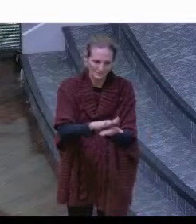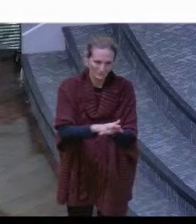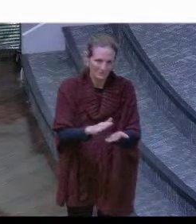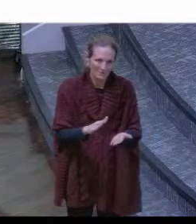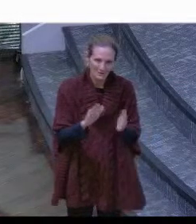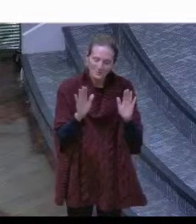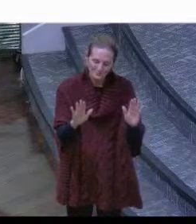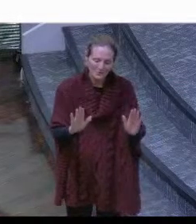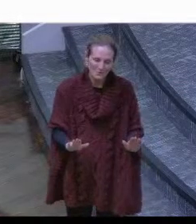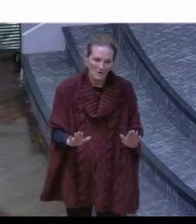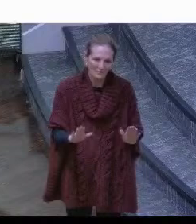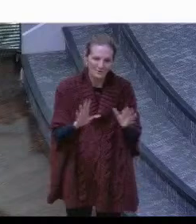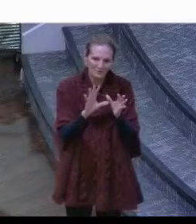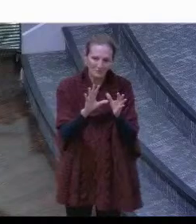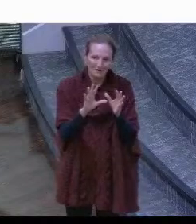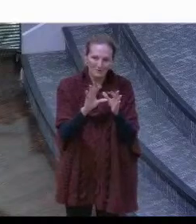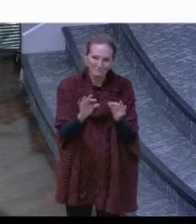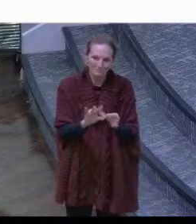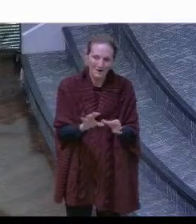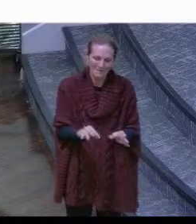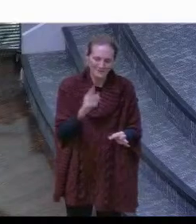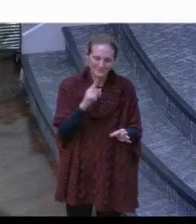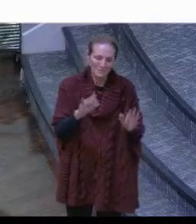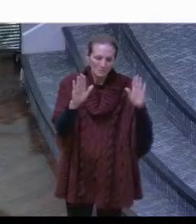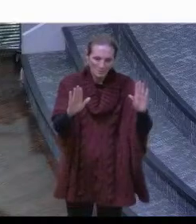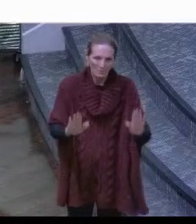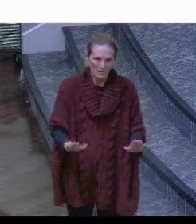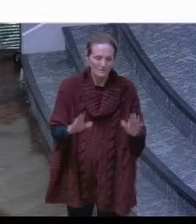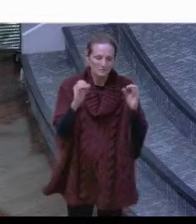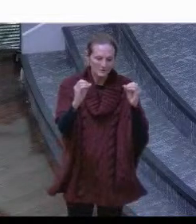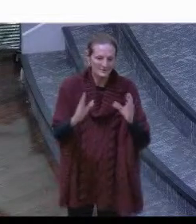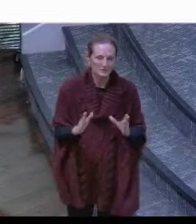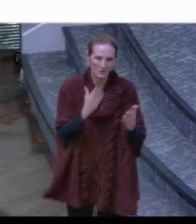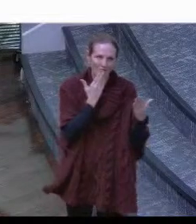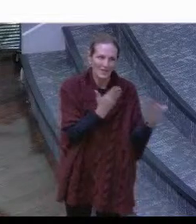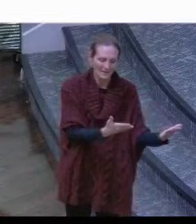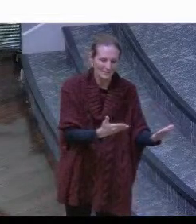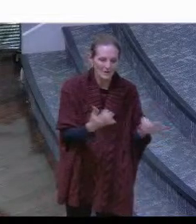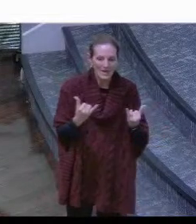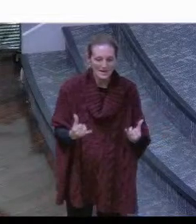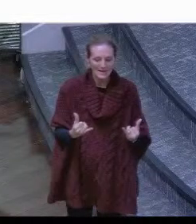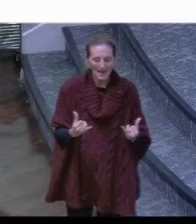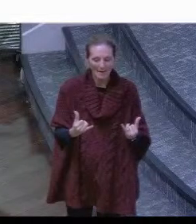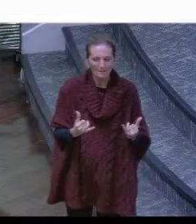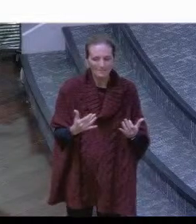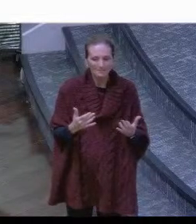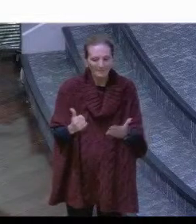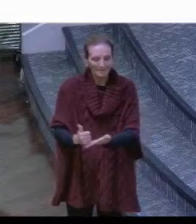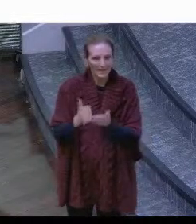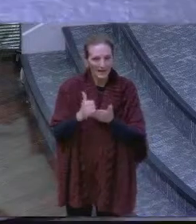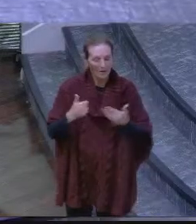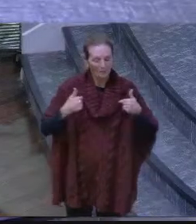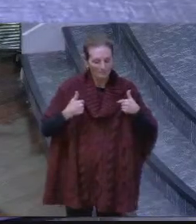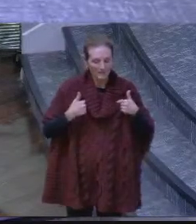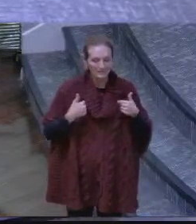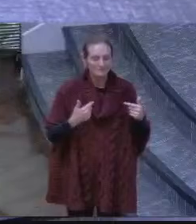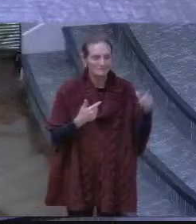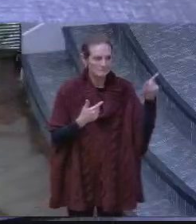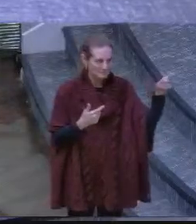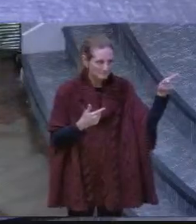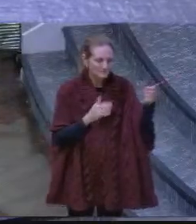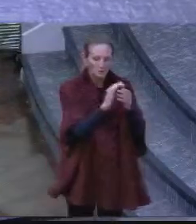words for a great teacher. Thank you for everything you do. Now, please join me in congratulating our Employee of the Month,